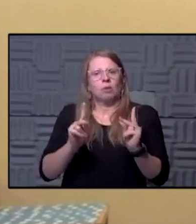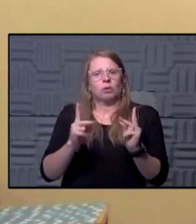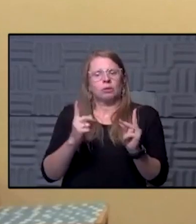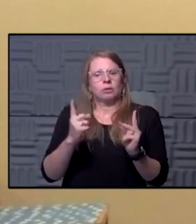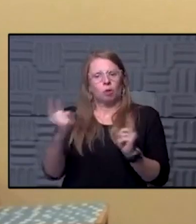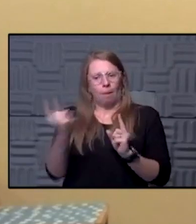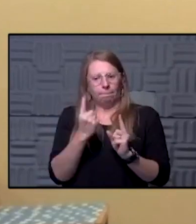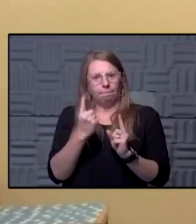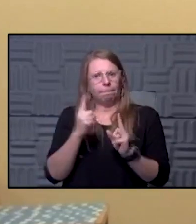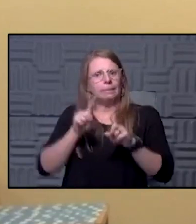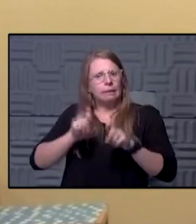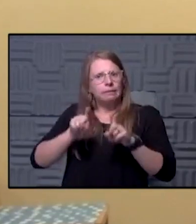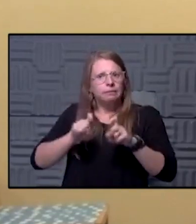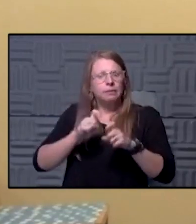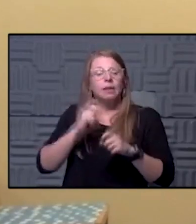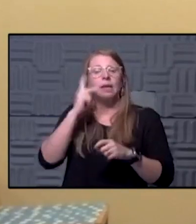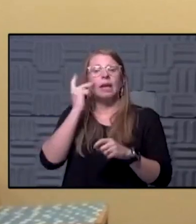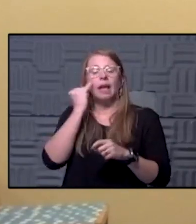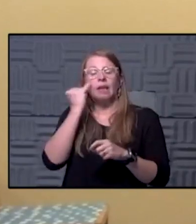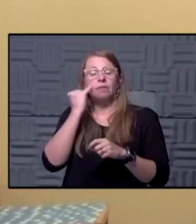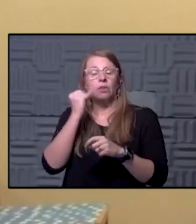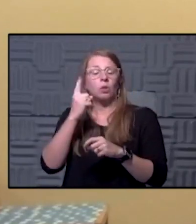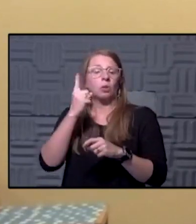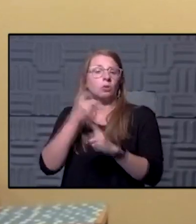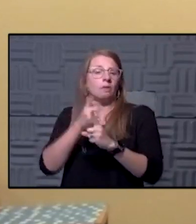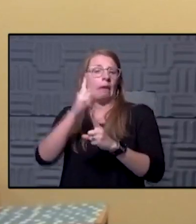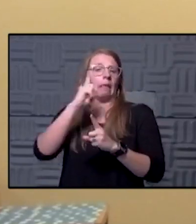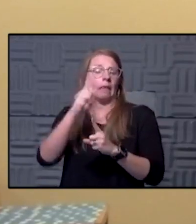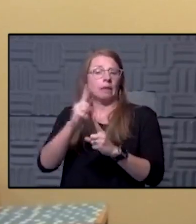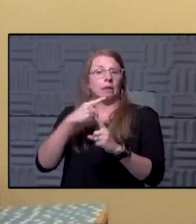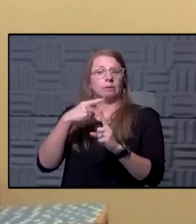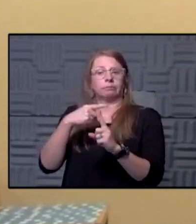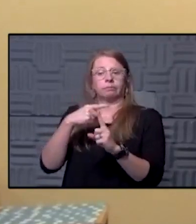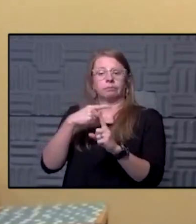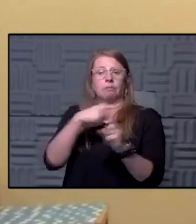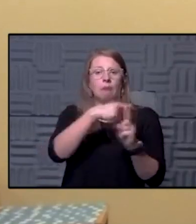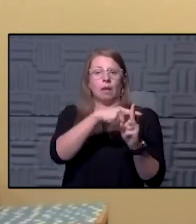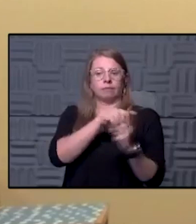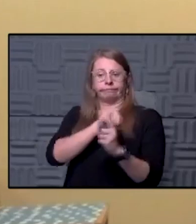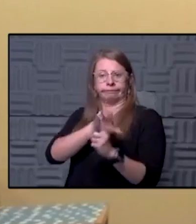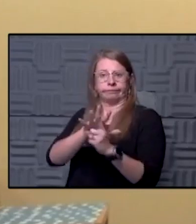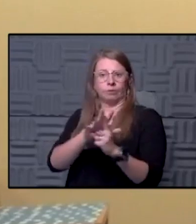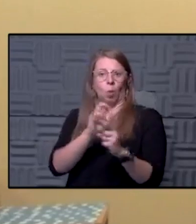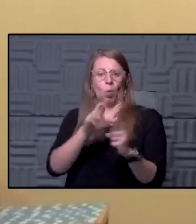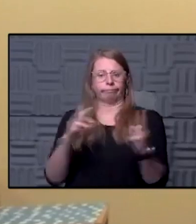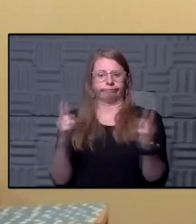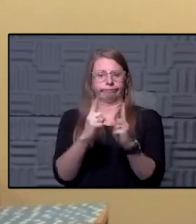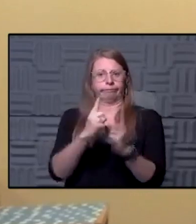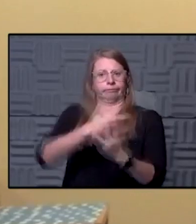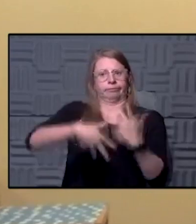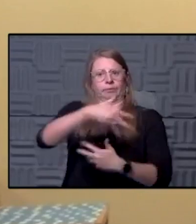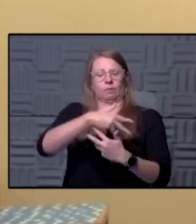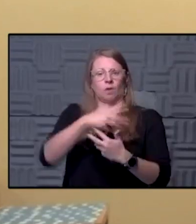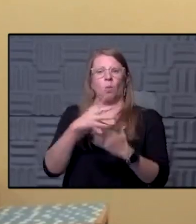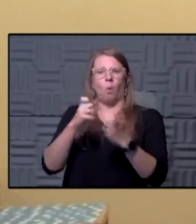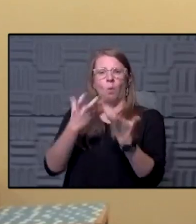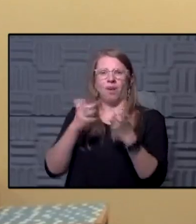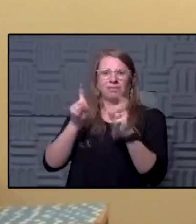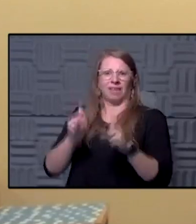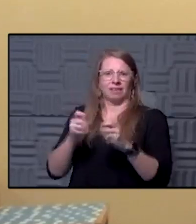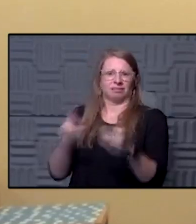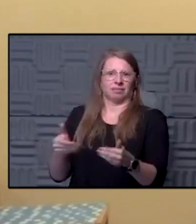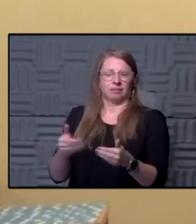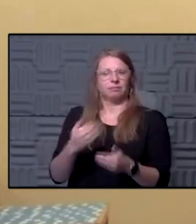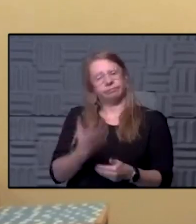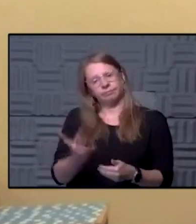through, especially, if you think you've been in contact with somebody who is positive for COVID, we still really, really want to test you. So